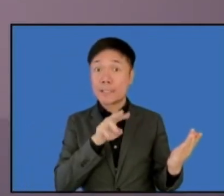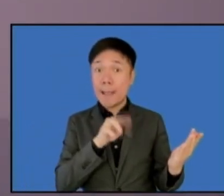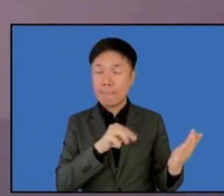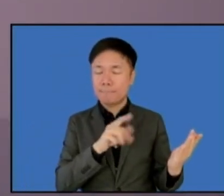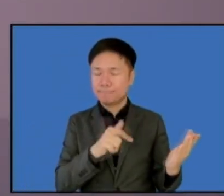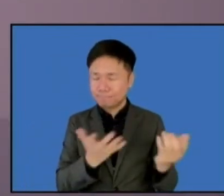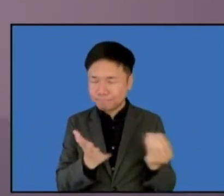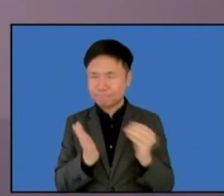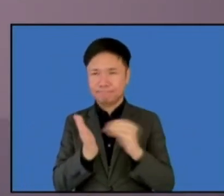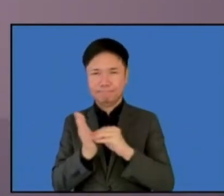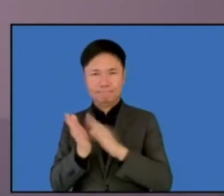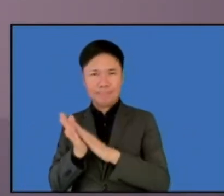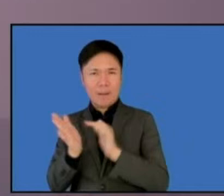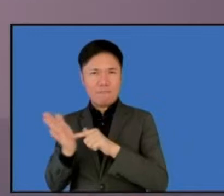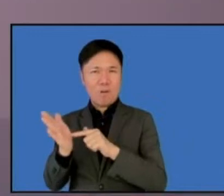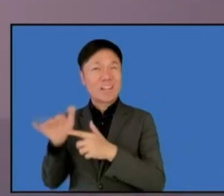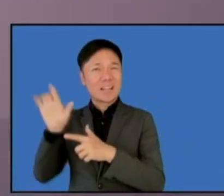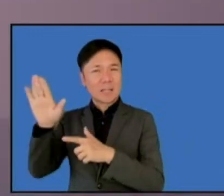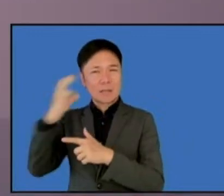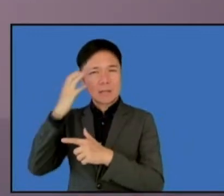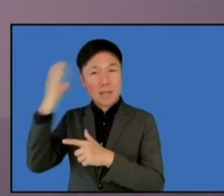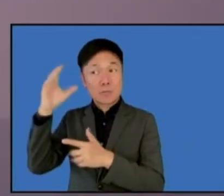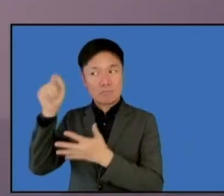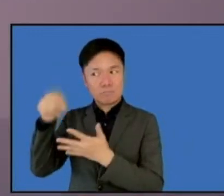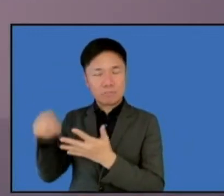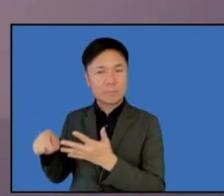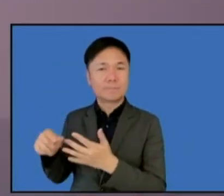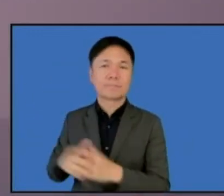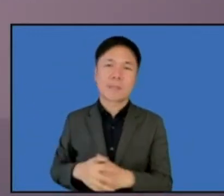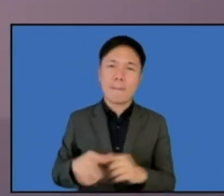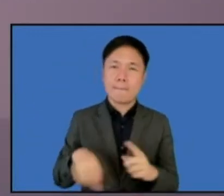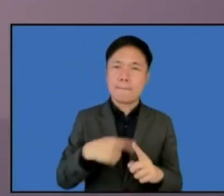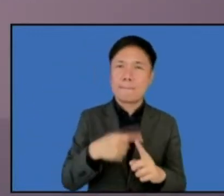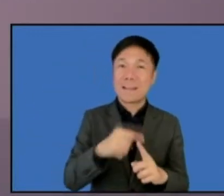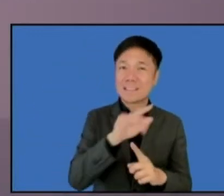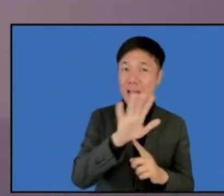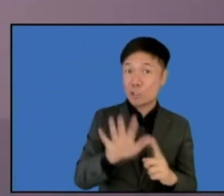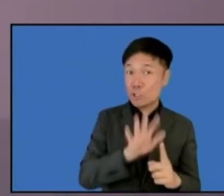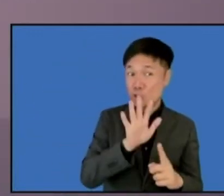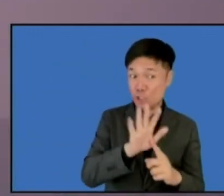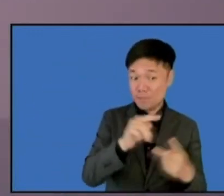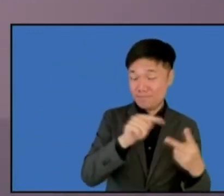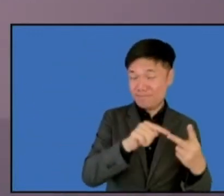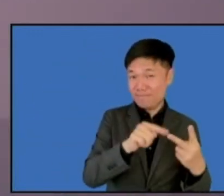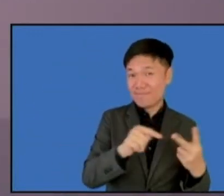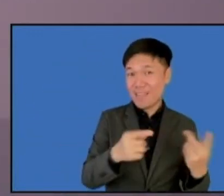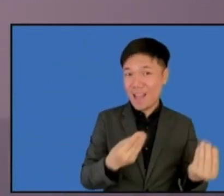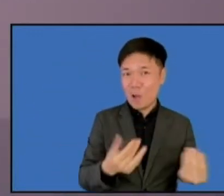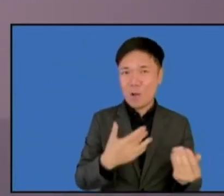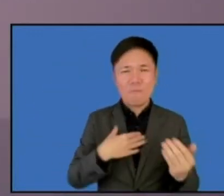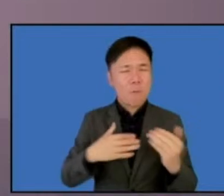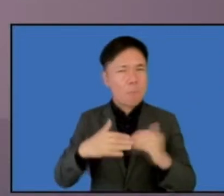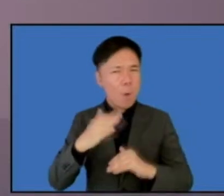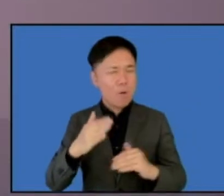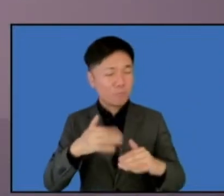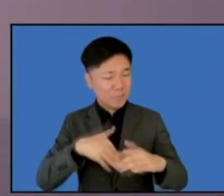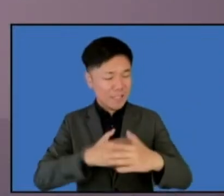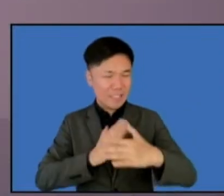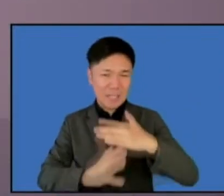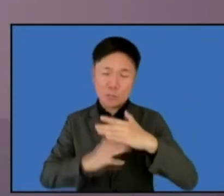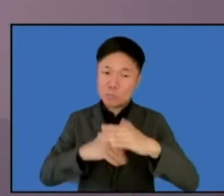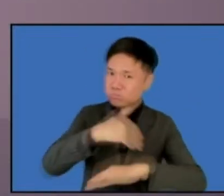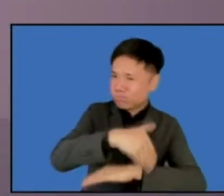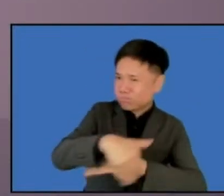for achievement of sustainable development goals and acknowledge migrants, both internal and cross-border, as a valuable resource for